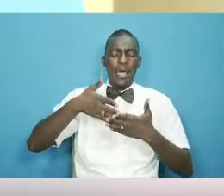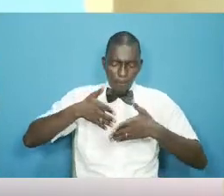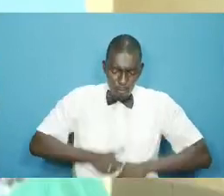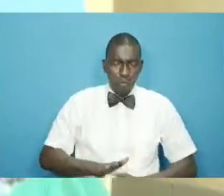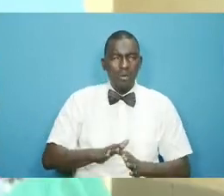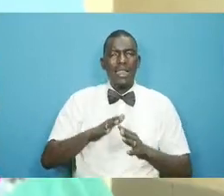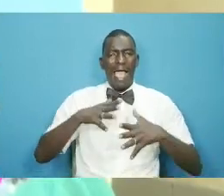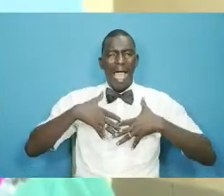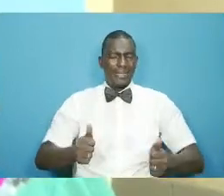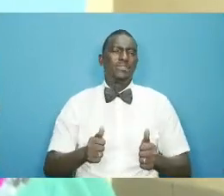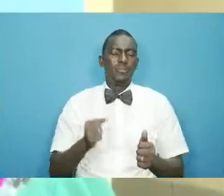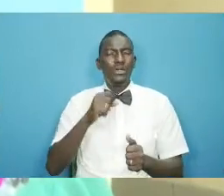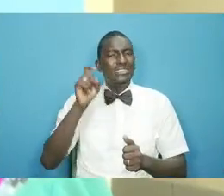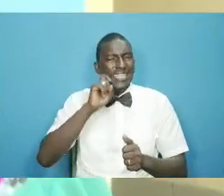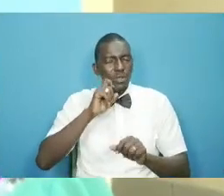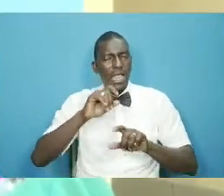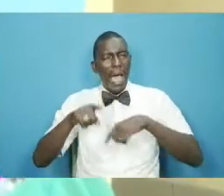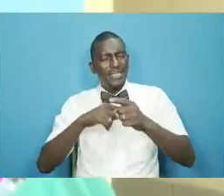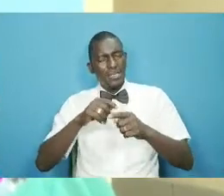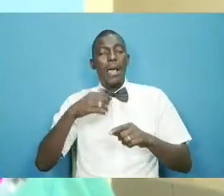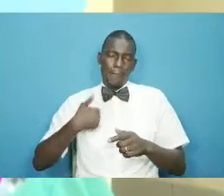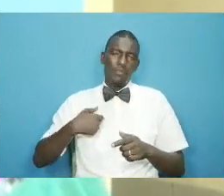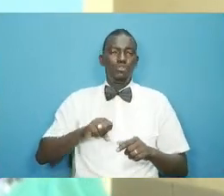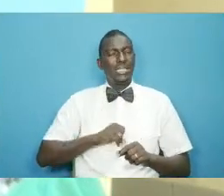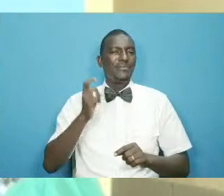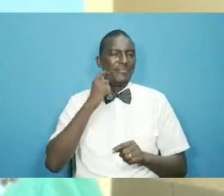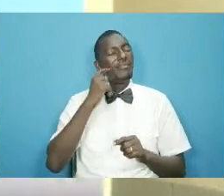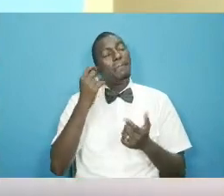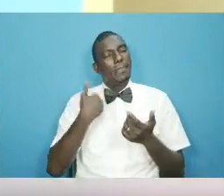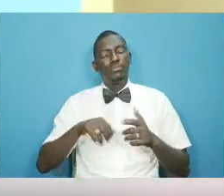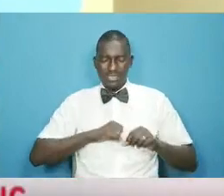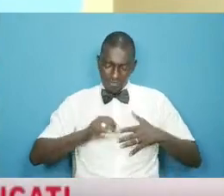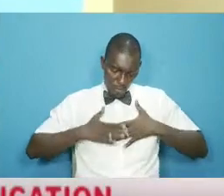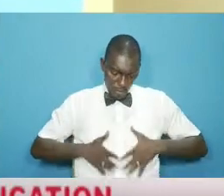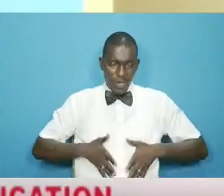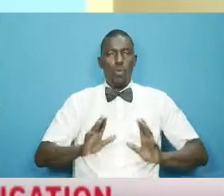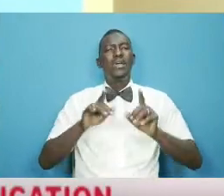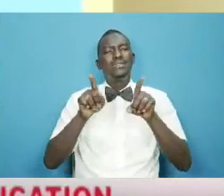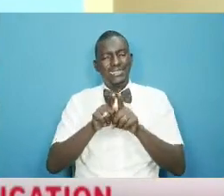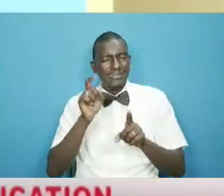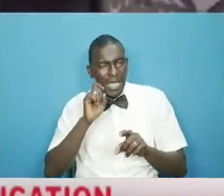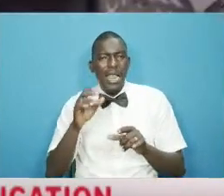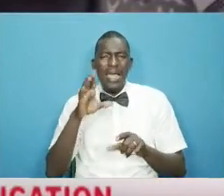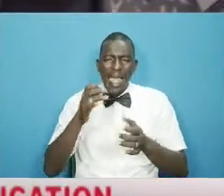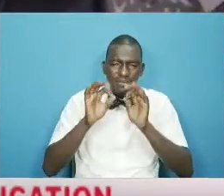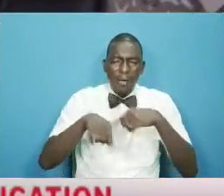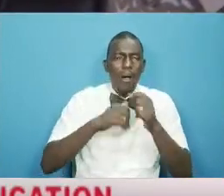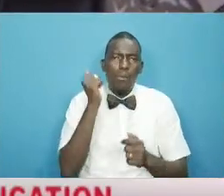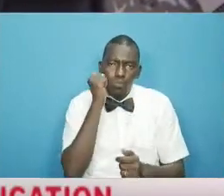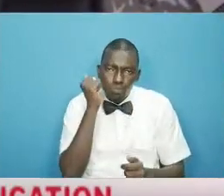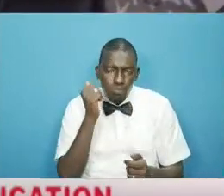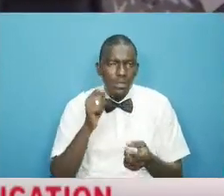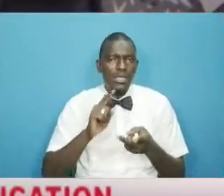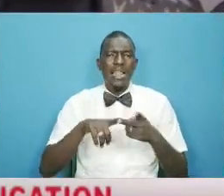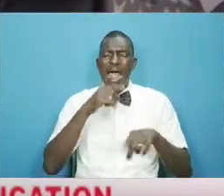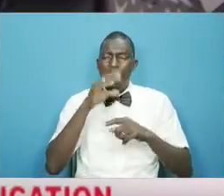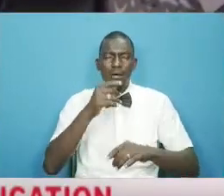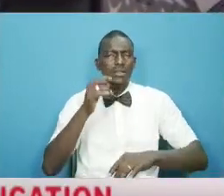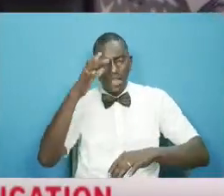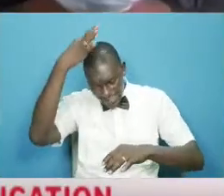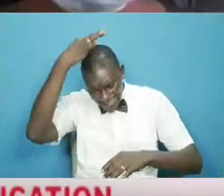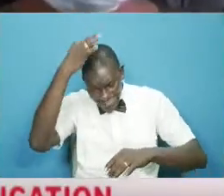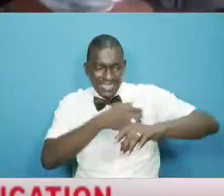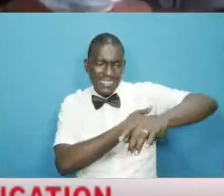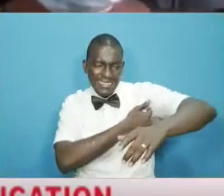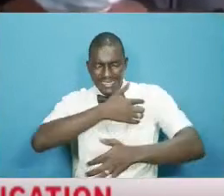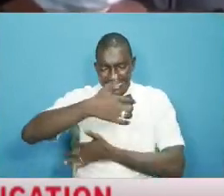is part of us. So we have to explain to them about the findings, that is about the issues of menstruation, issues about body and puberty, unplanned,